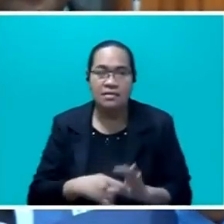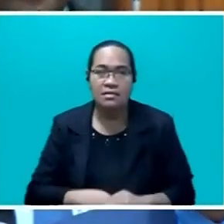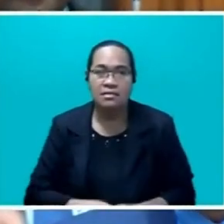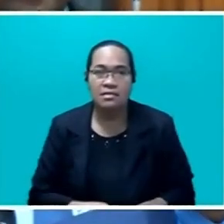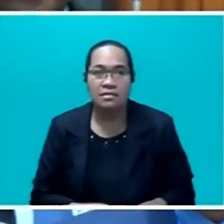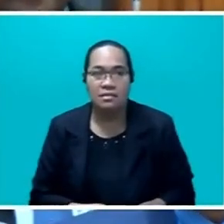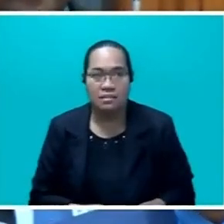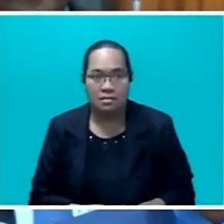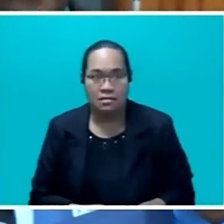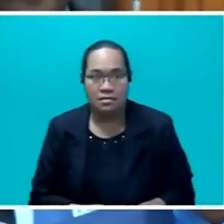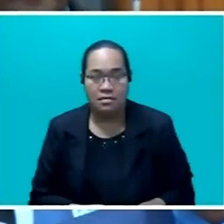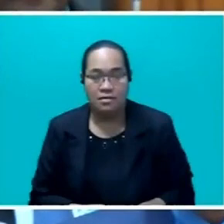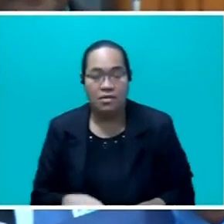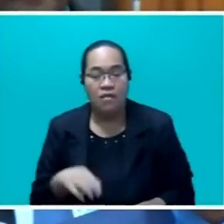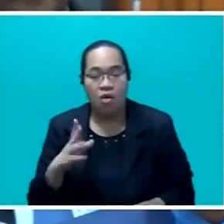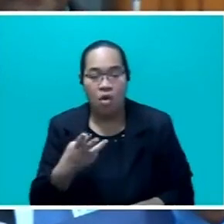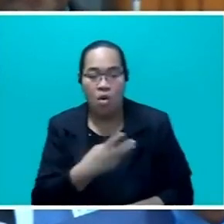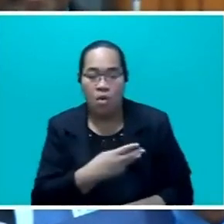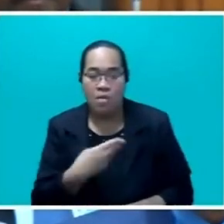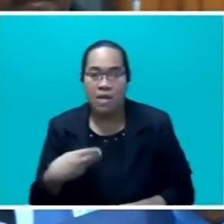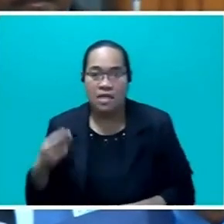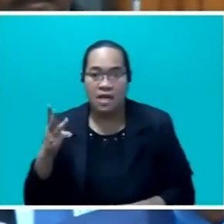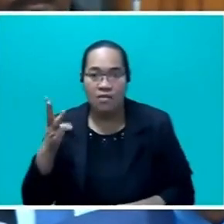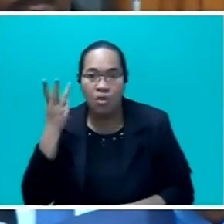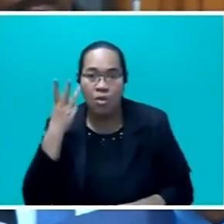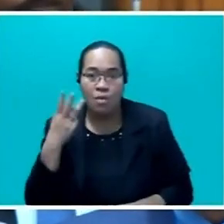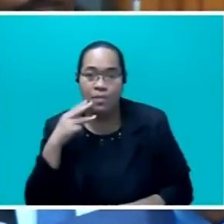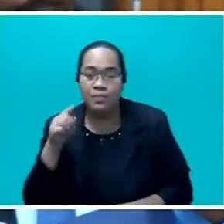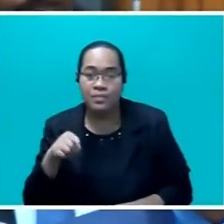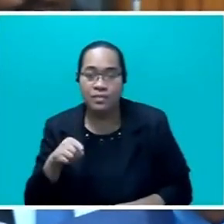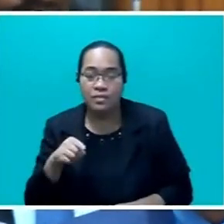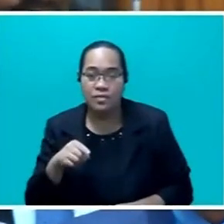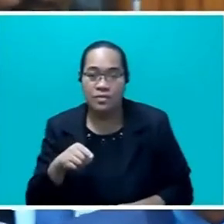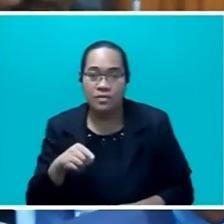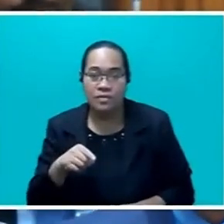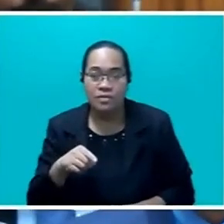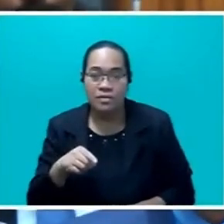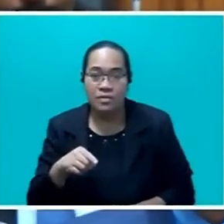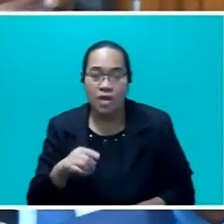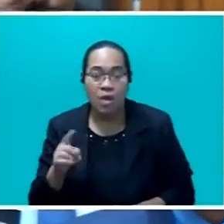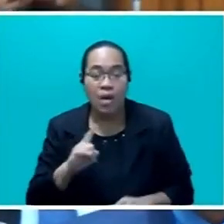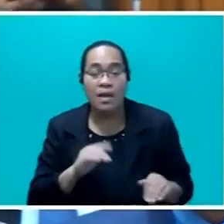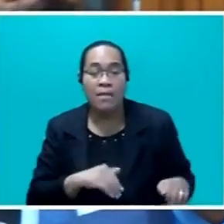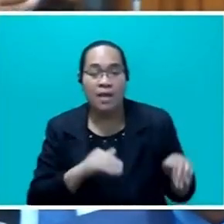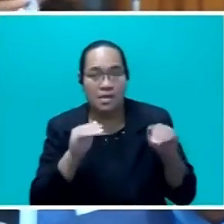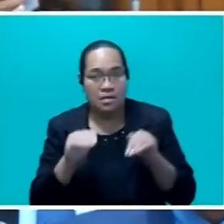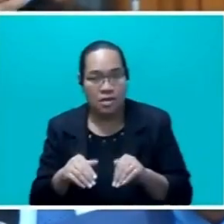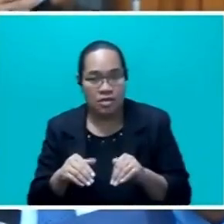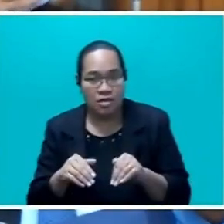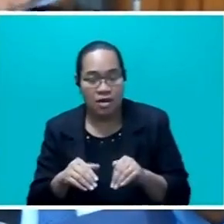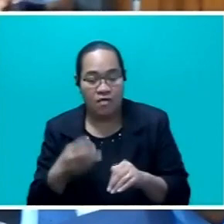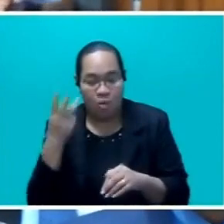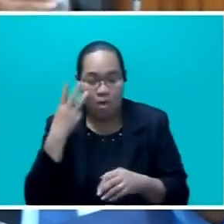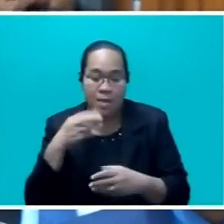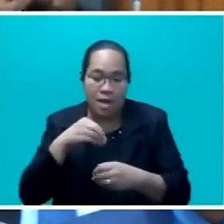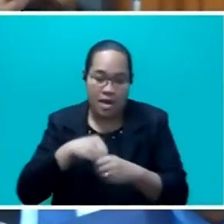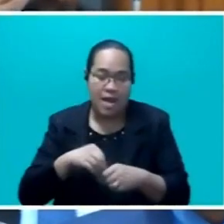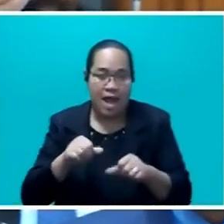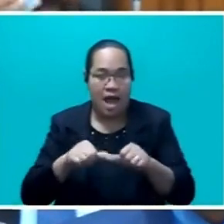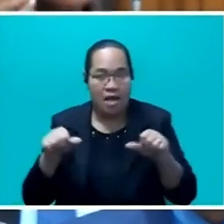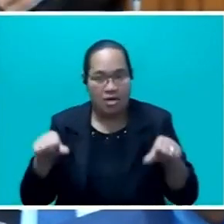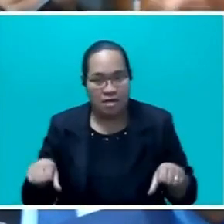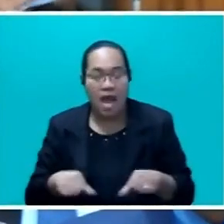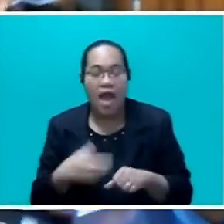of the former Minister for Women, Rosie Akbar. That was the participation of women in agriculture. There is an existing